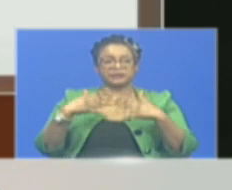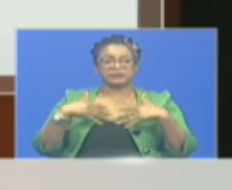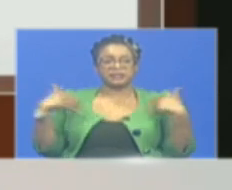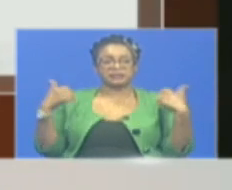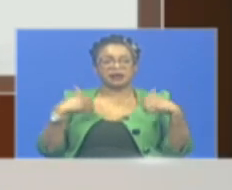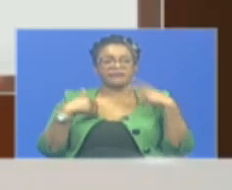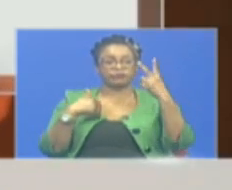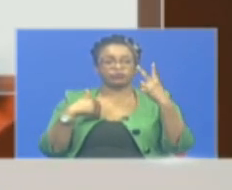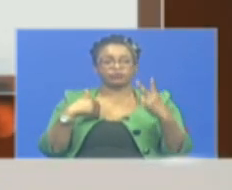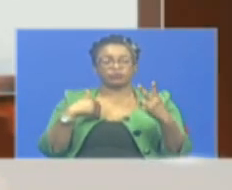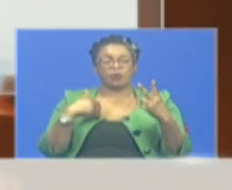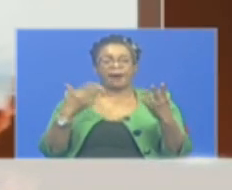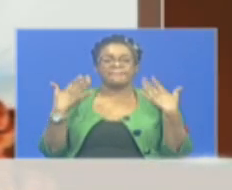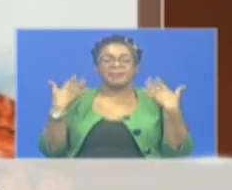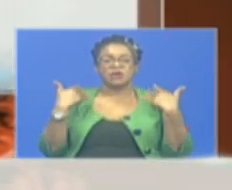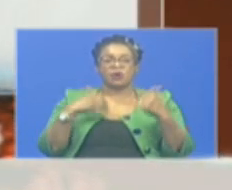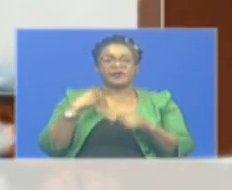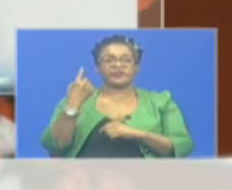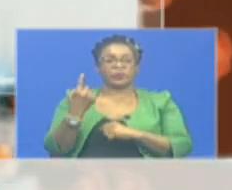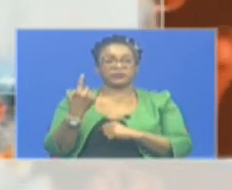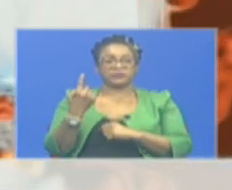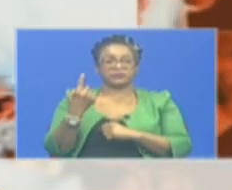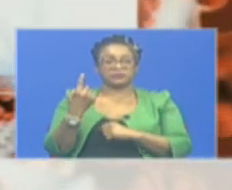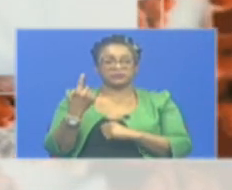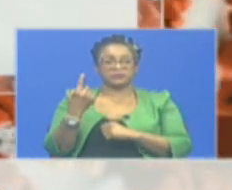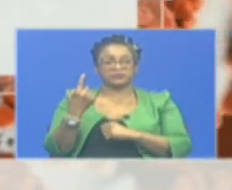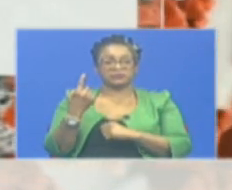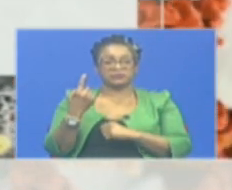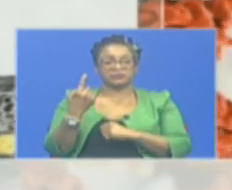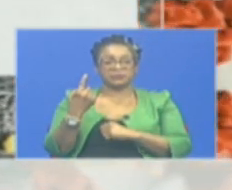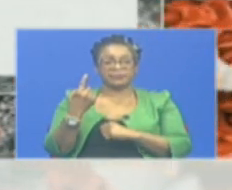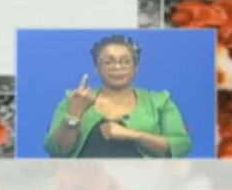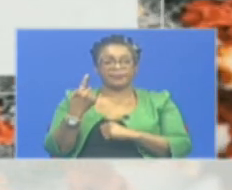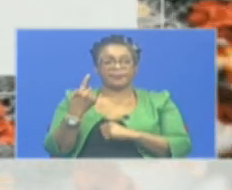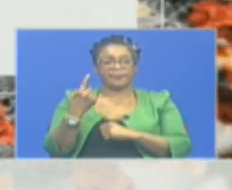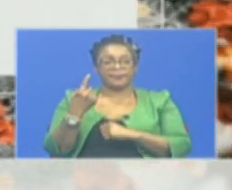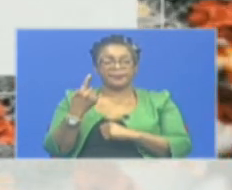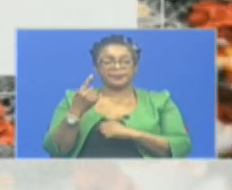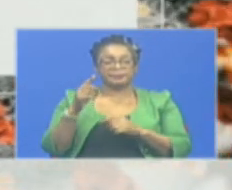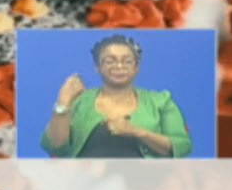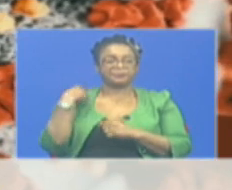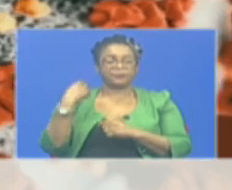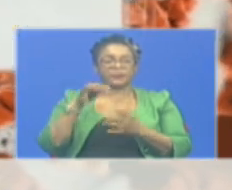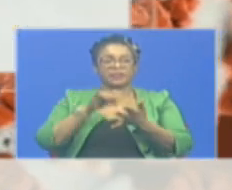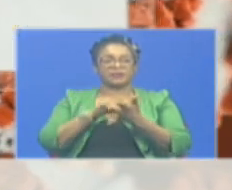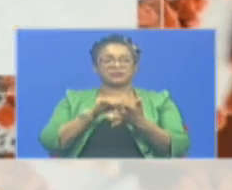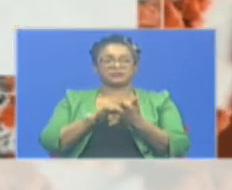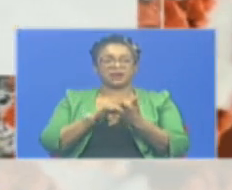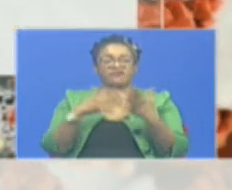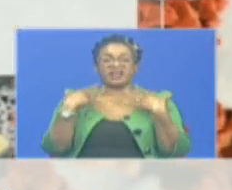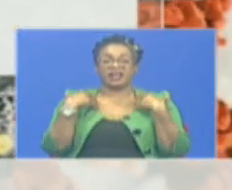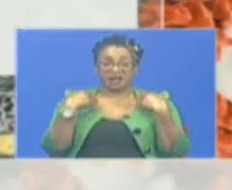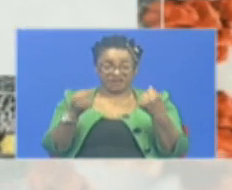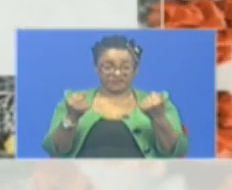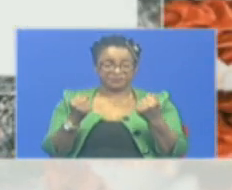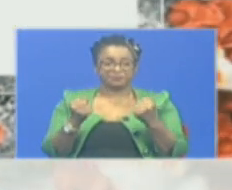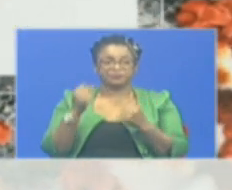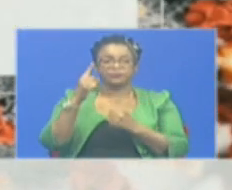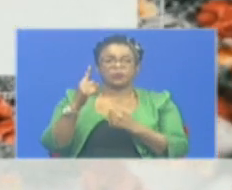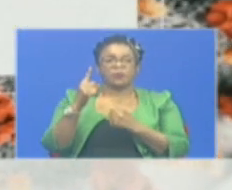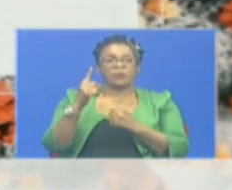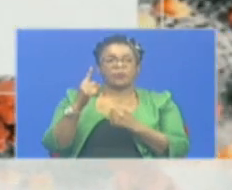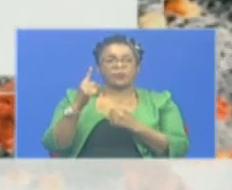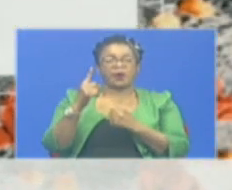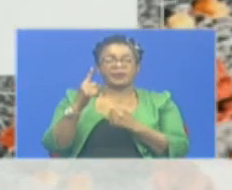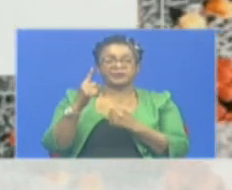new cases and Meru 1. And to the numbers that have recovered,